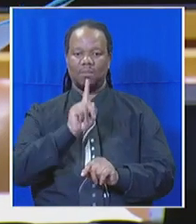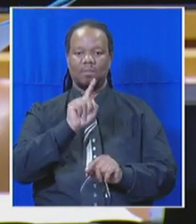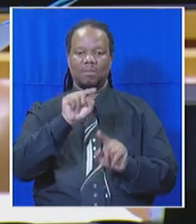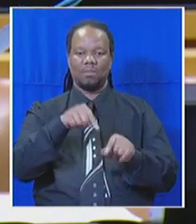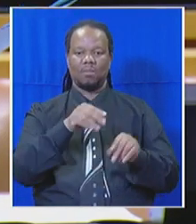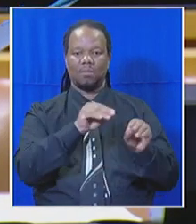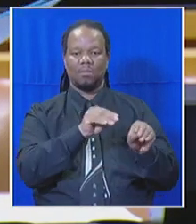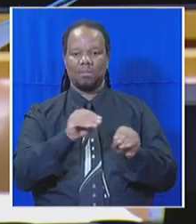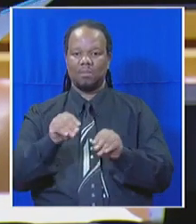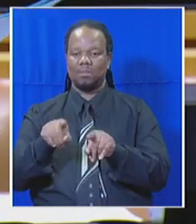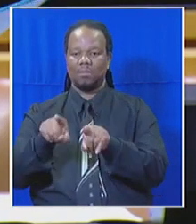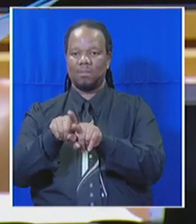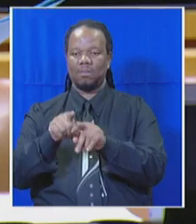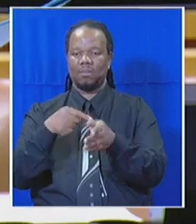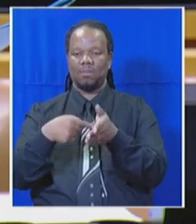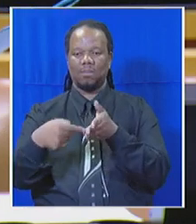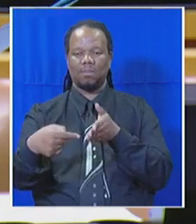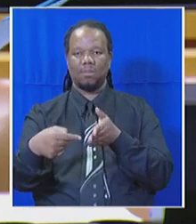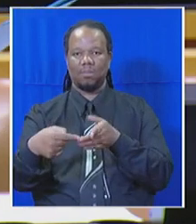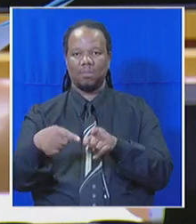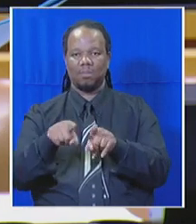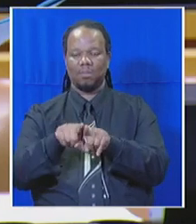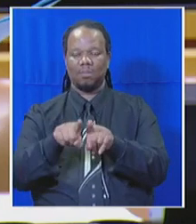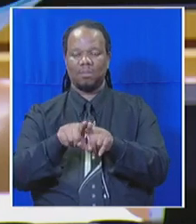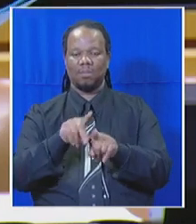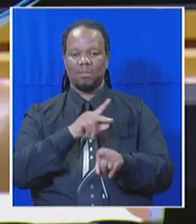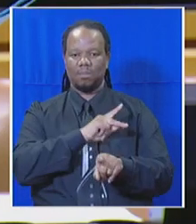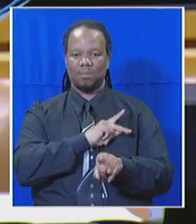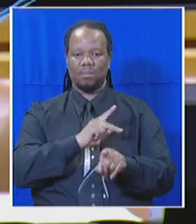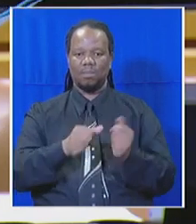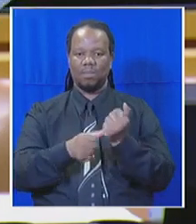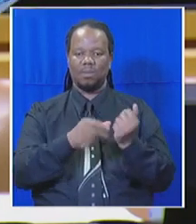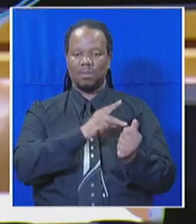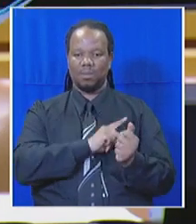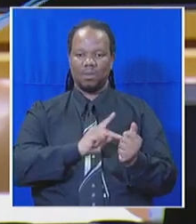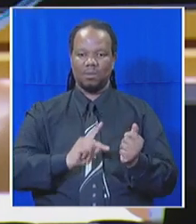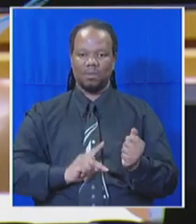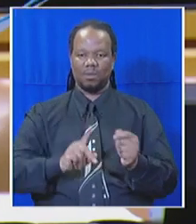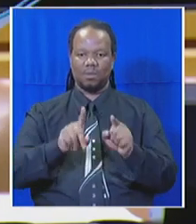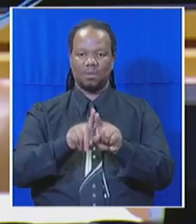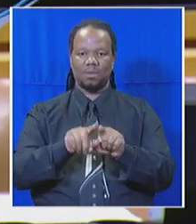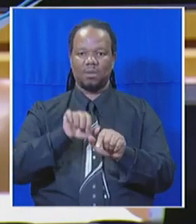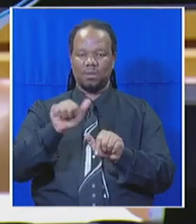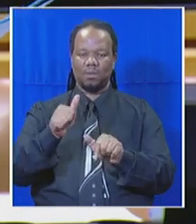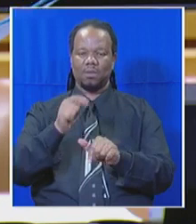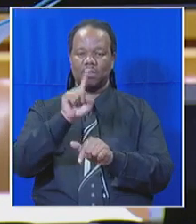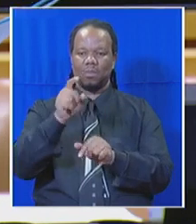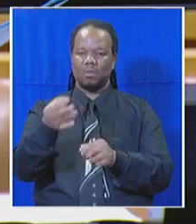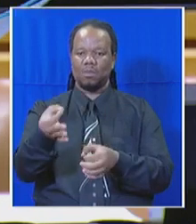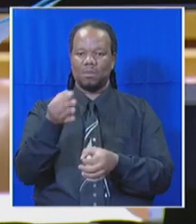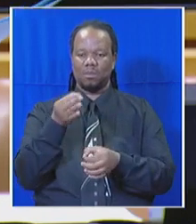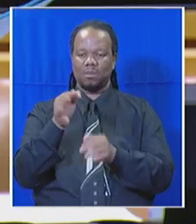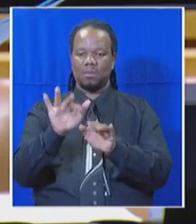the same week in which the Deputy President is scheduled to answer questions in the Council. And